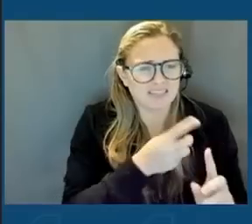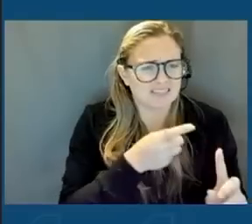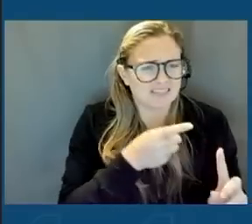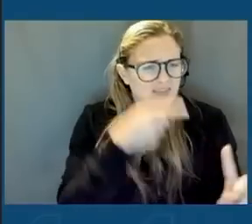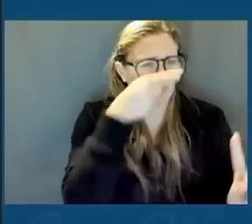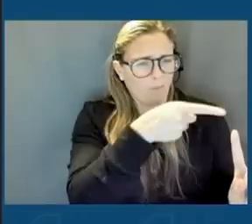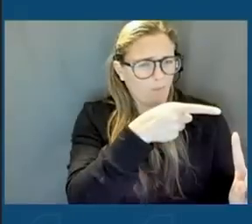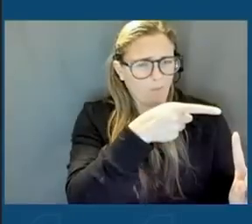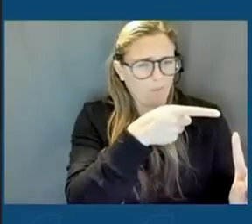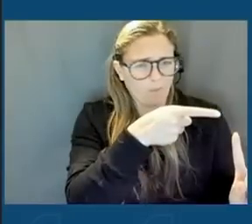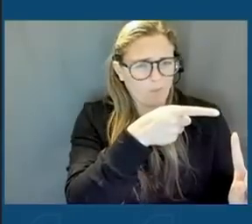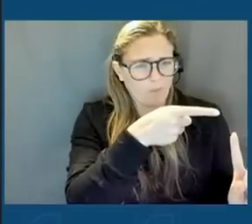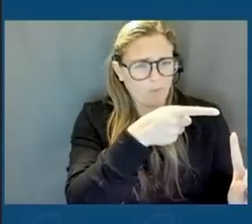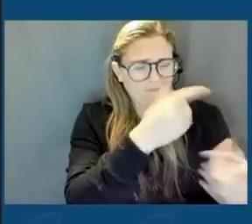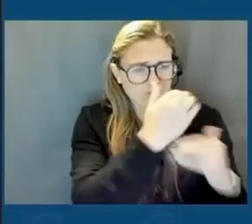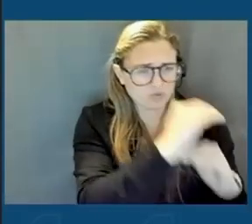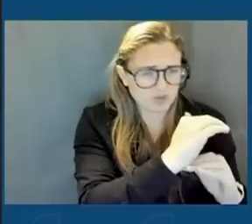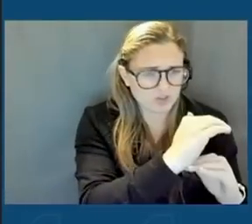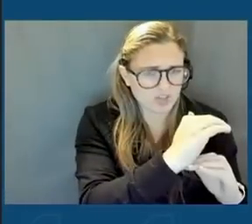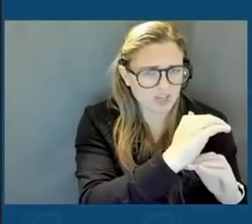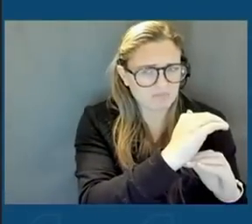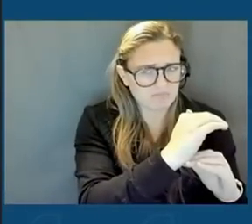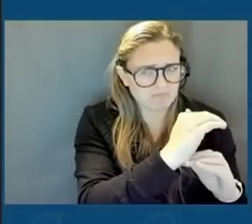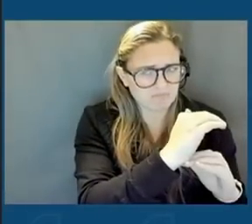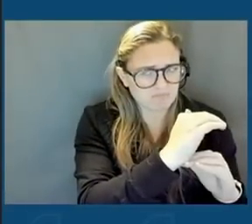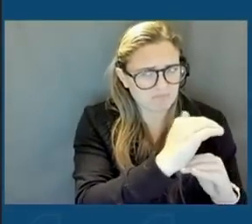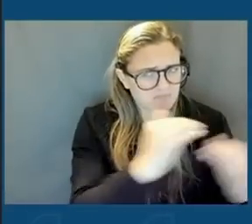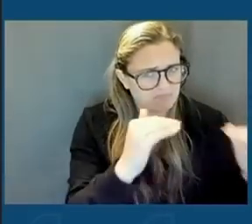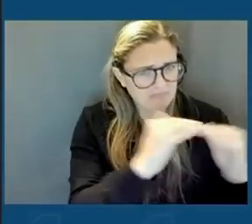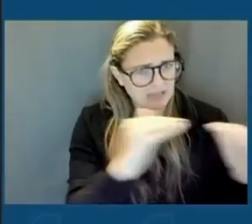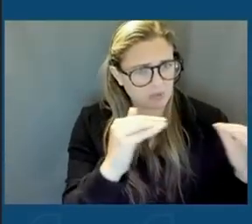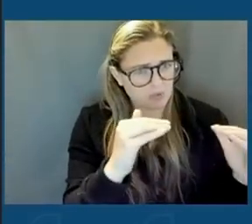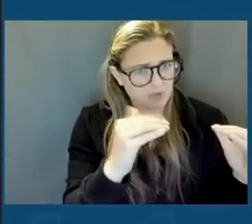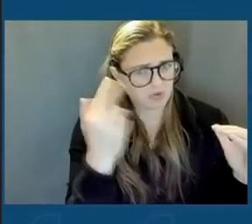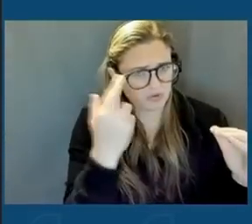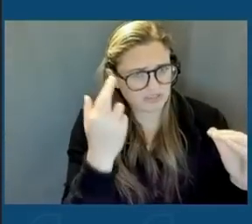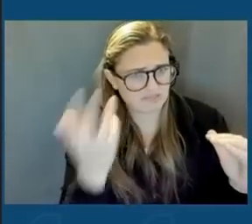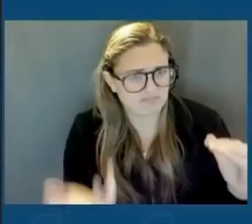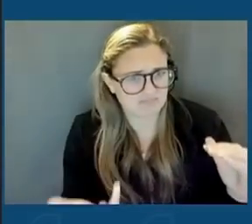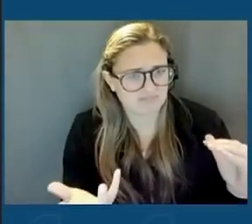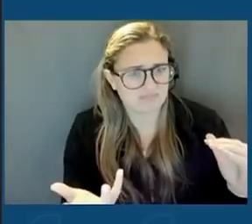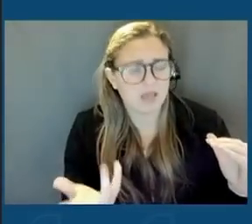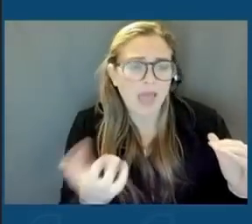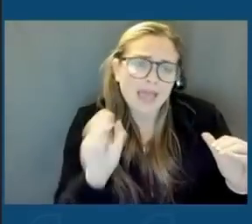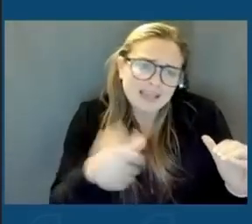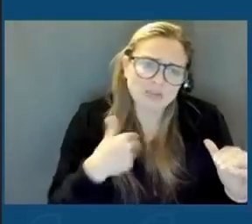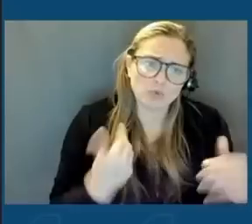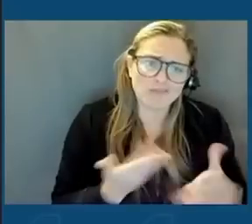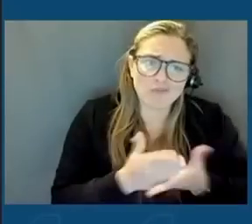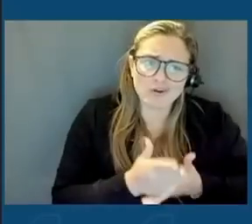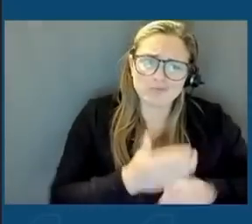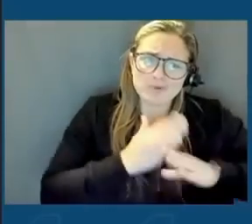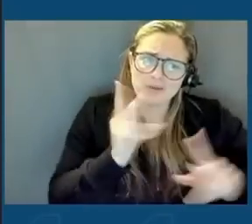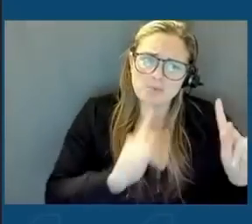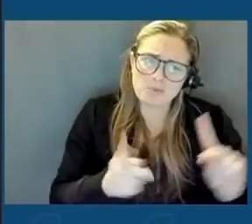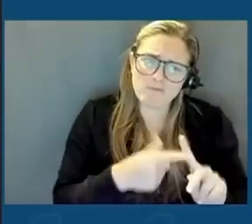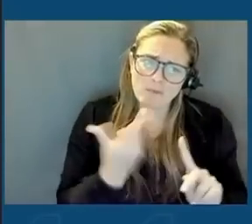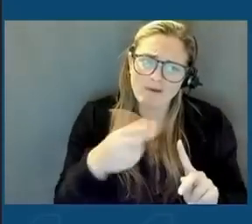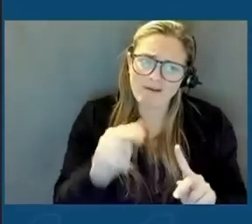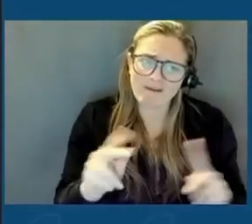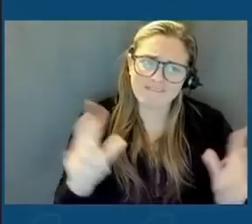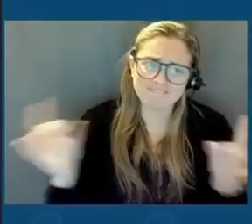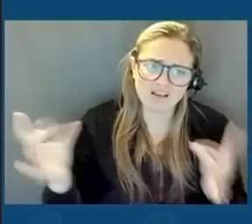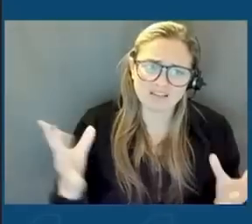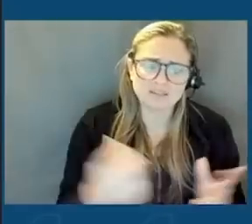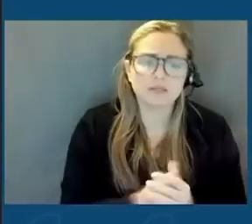justify the infringement. And most people would say, yes, we have a right to protect people from gun violence. But I'll simply say